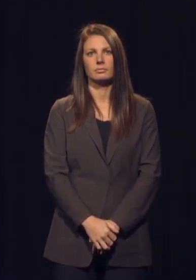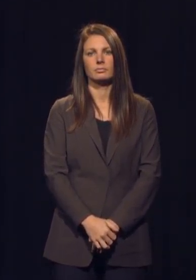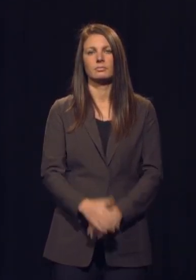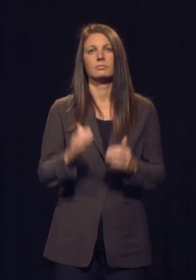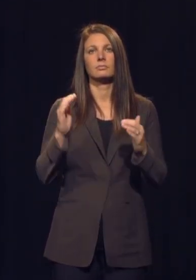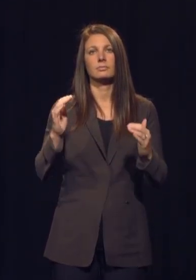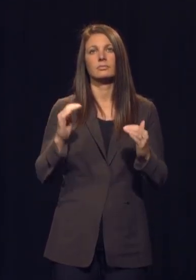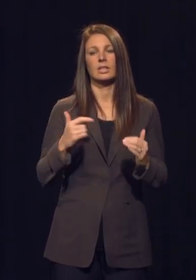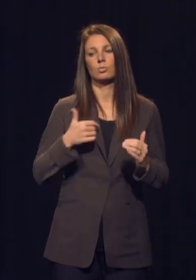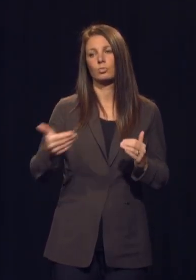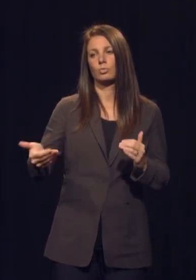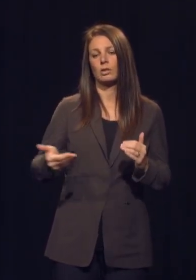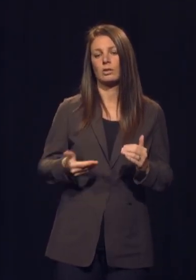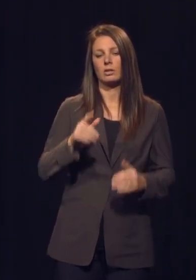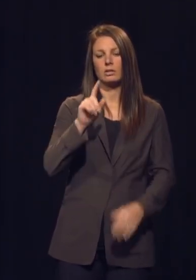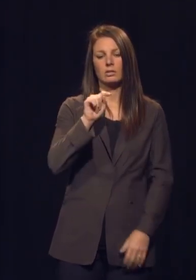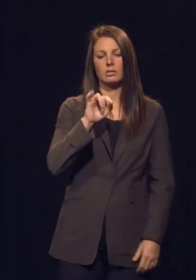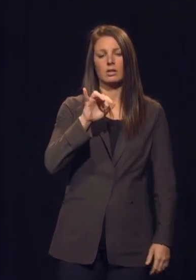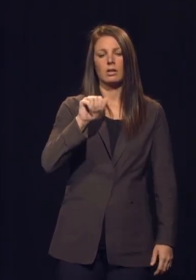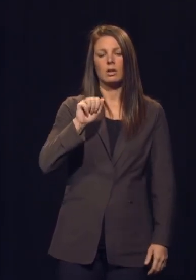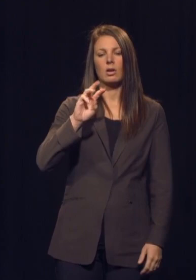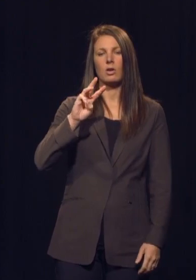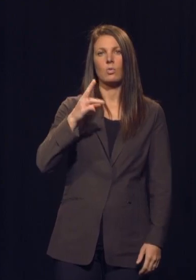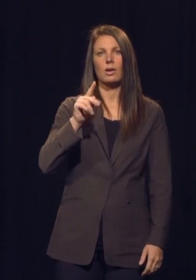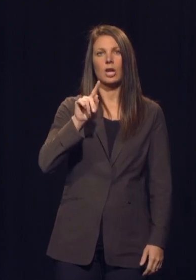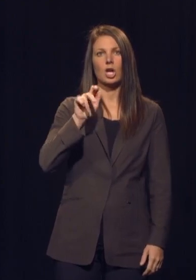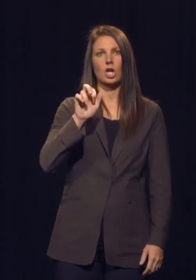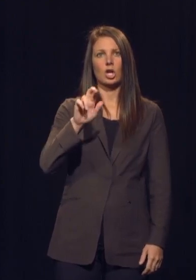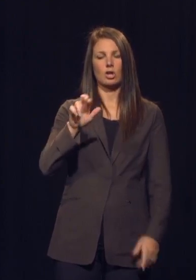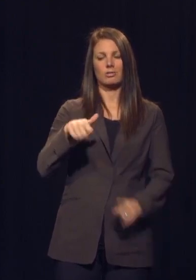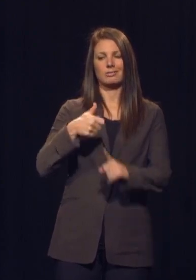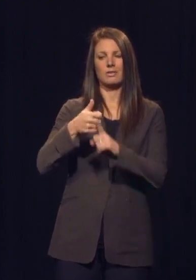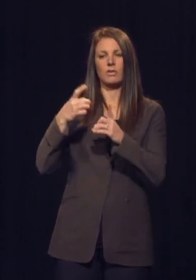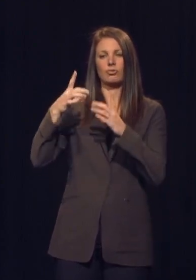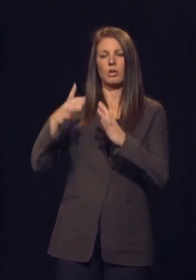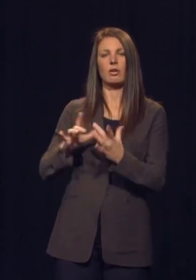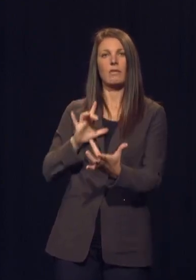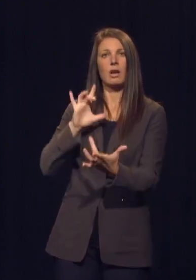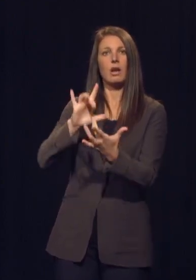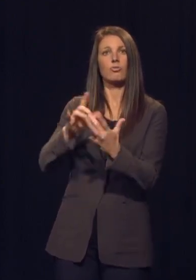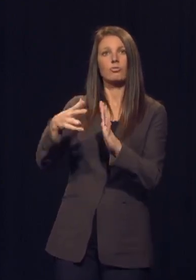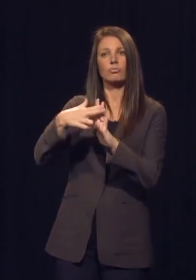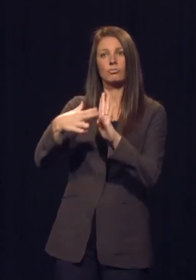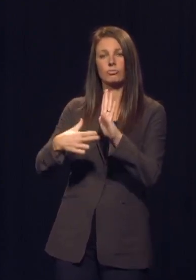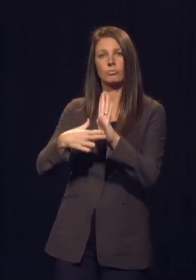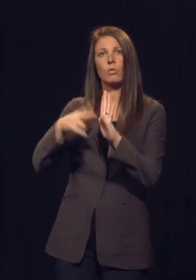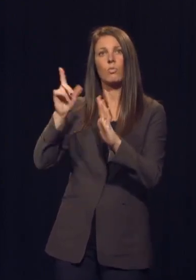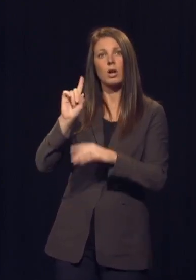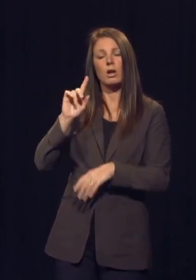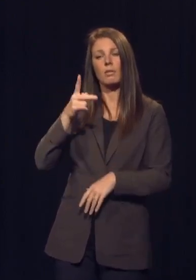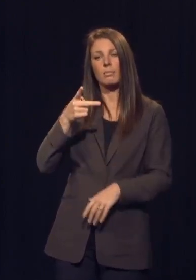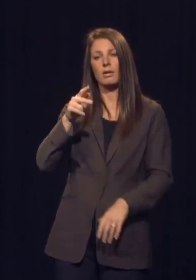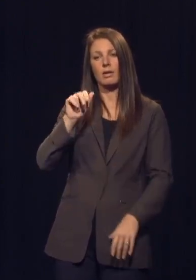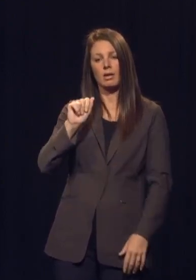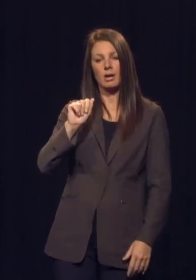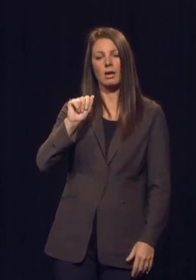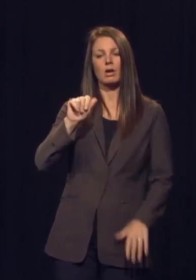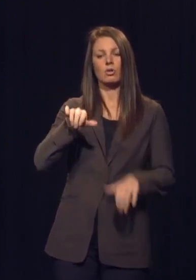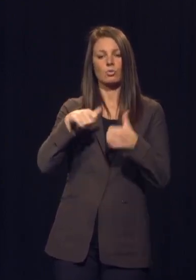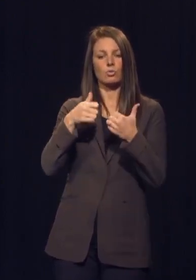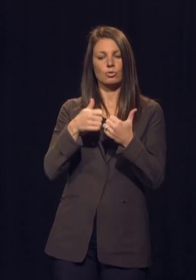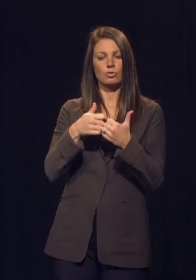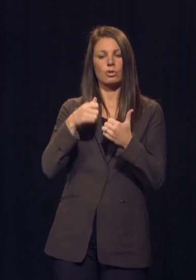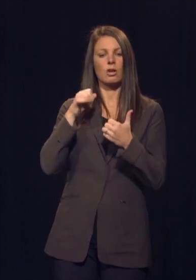Next, I'd like to welcome Tia Whitaker. Tia is the Director of Outreach and Enrollment at the Pennsylvania Association of Community Health